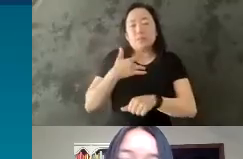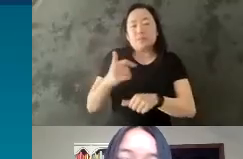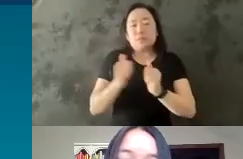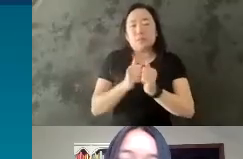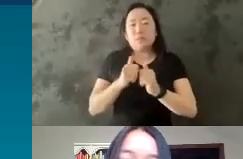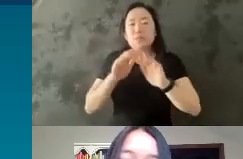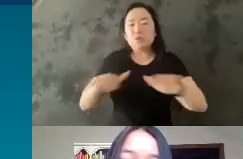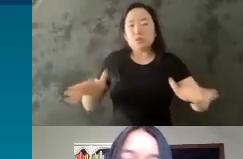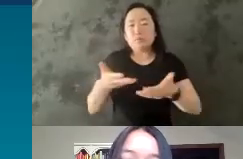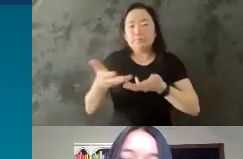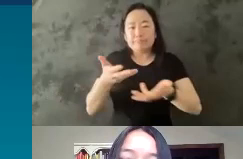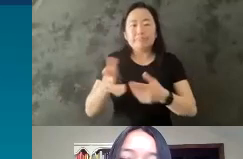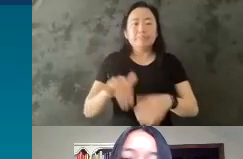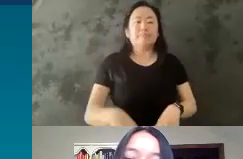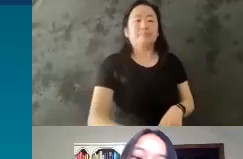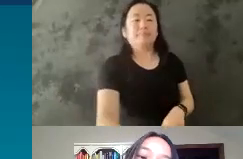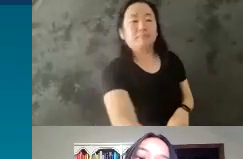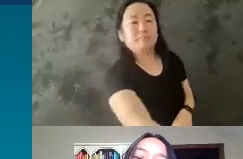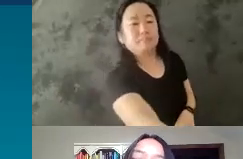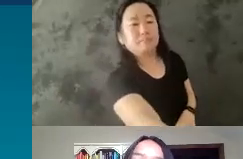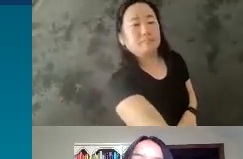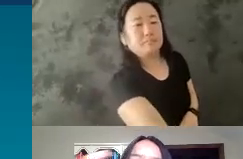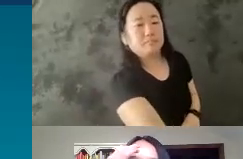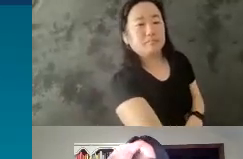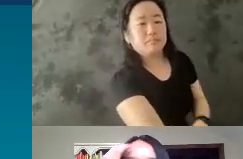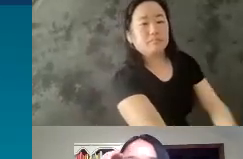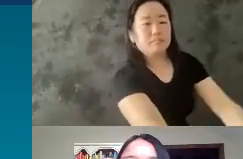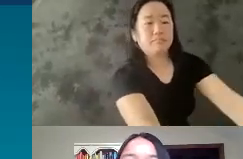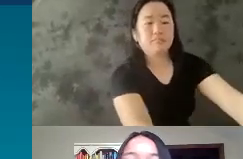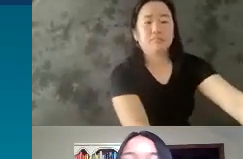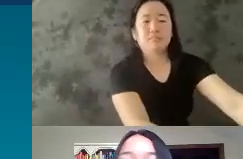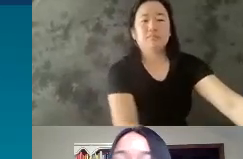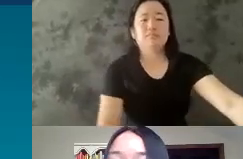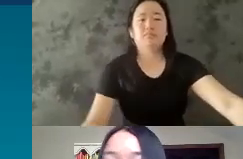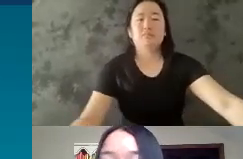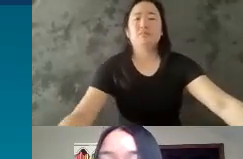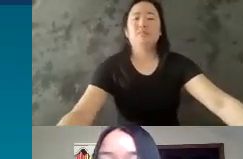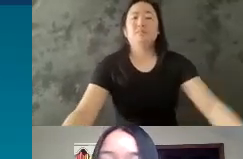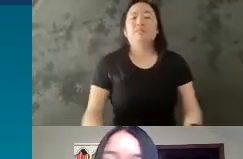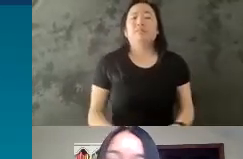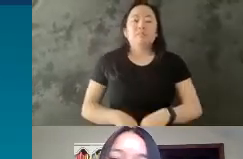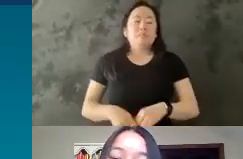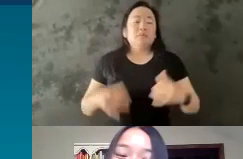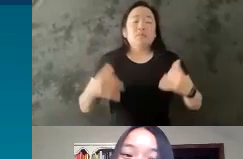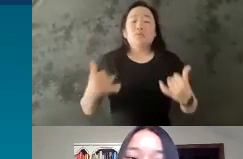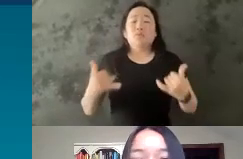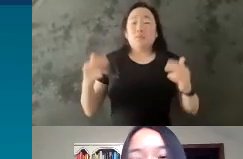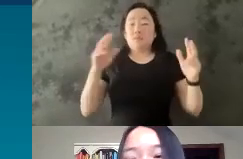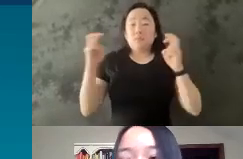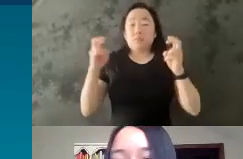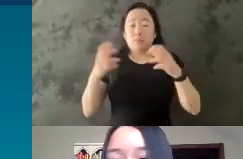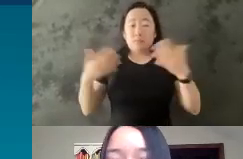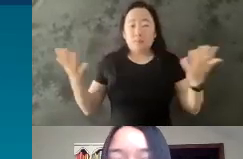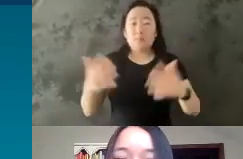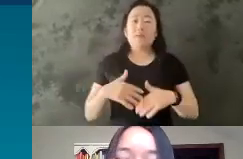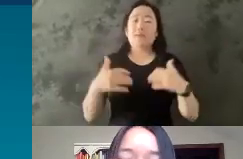Great, thank you so much. So today's topic is healing through safe connections, and we're going to expand a little